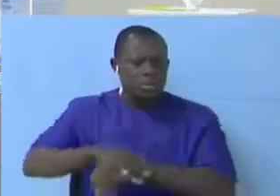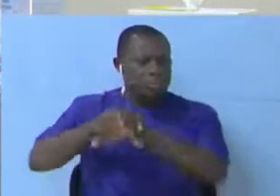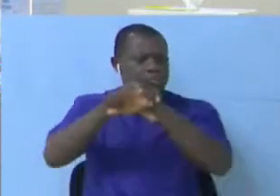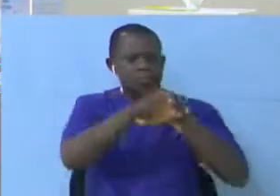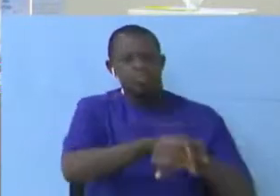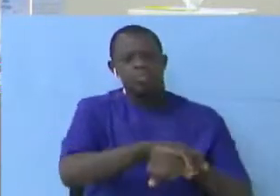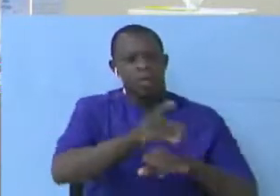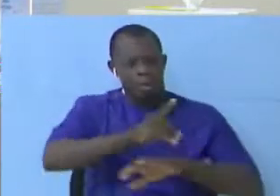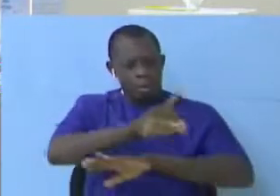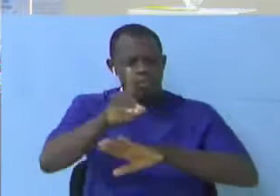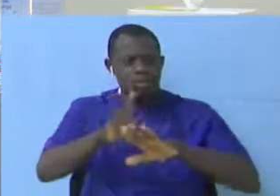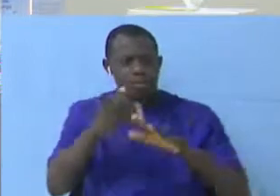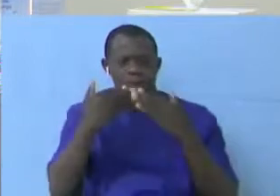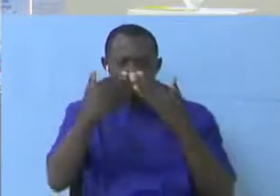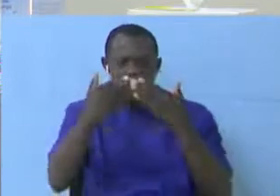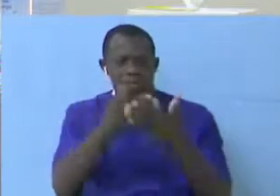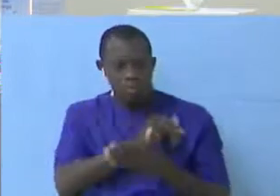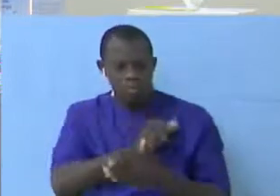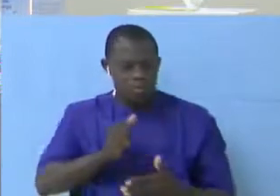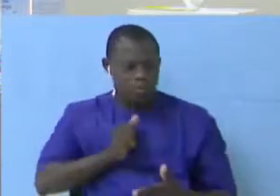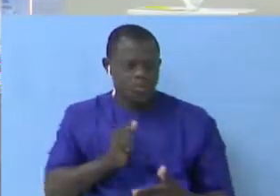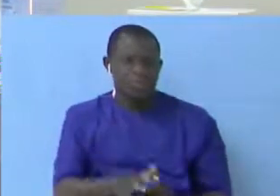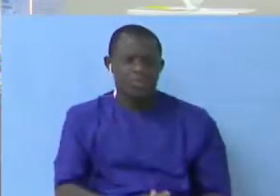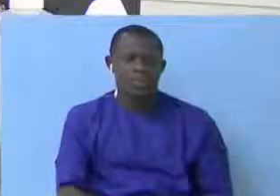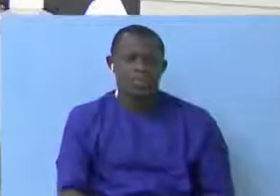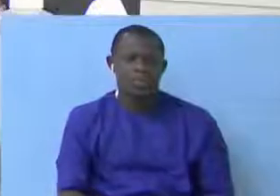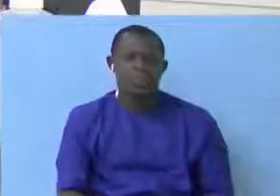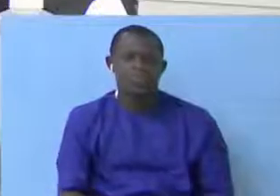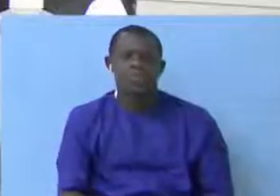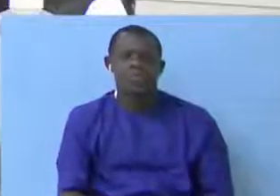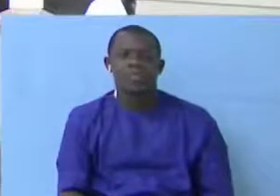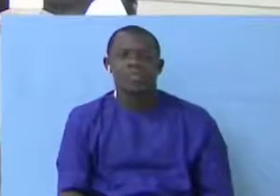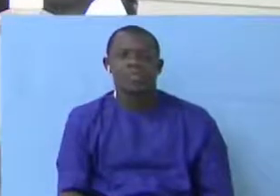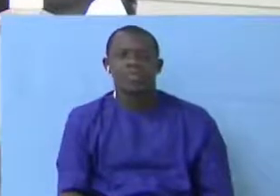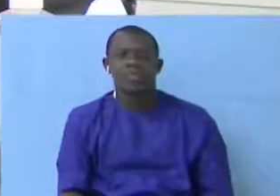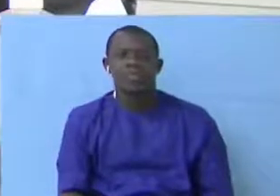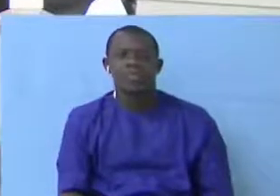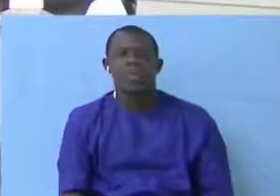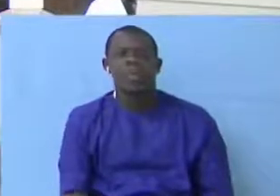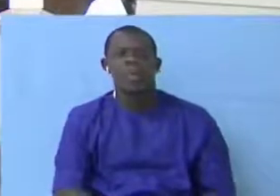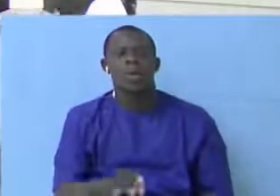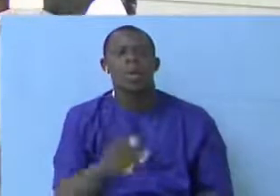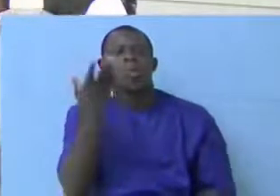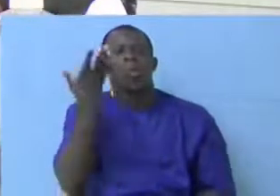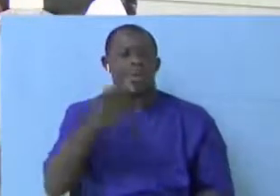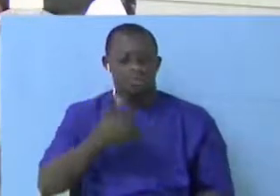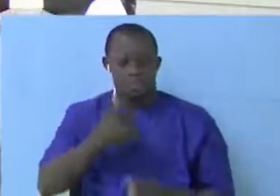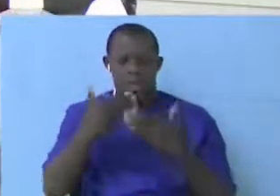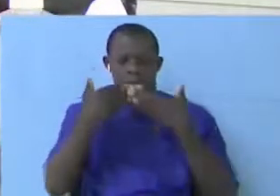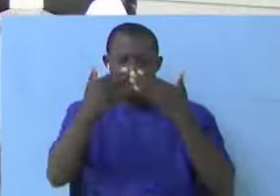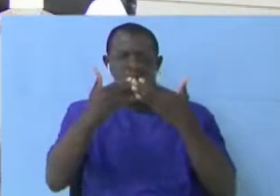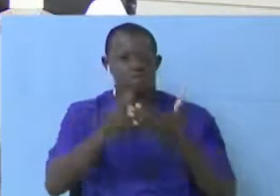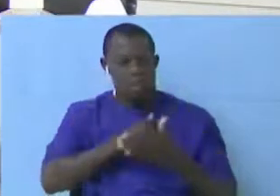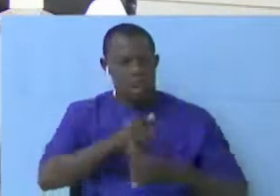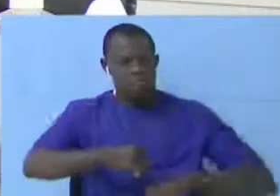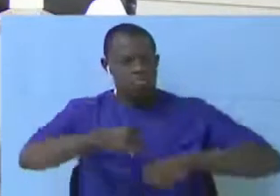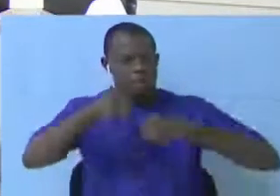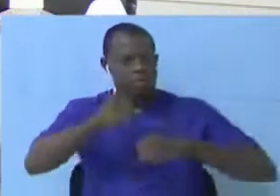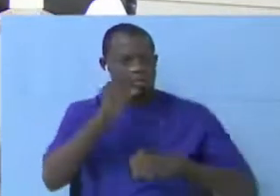yetamba dingirato afonyaba yesamba nyadile. So once I informed my boss that these were illegal migrants,